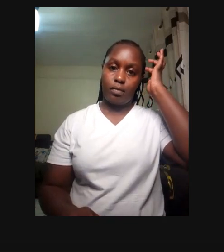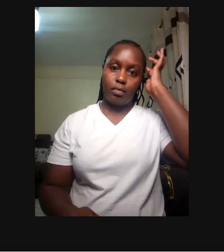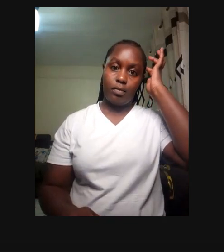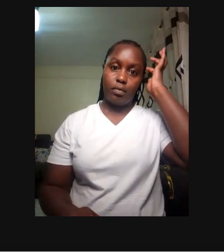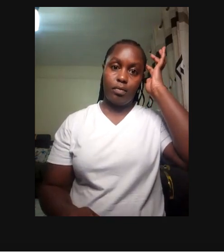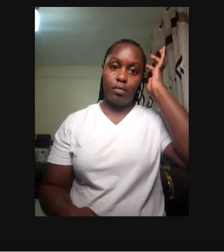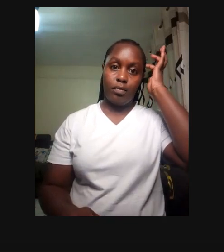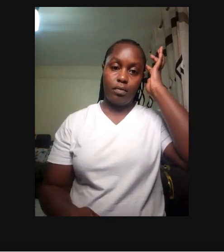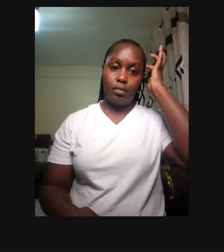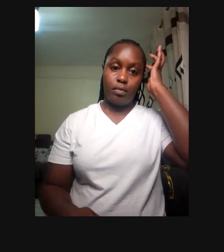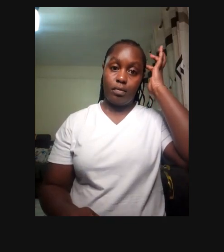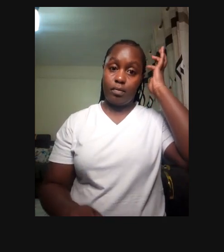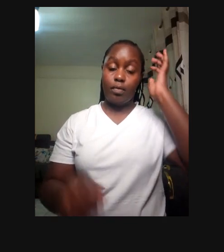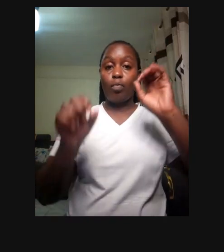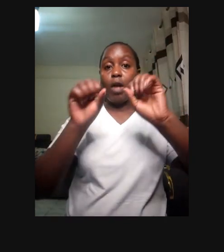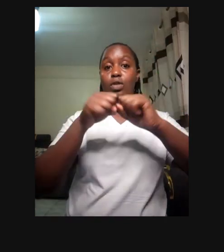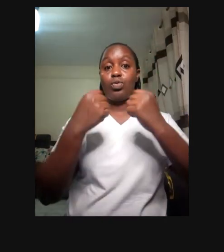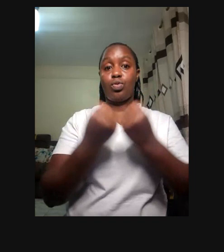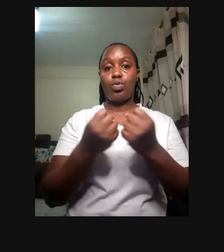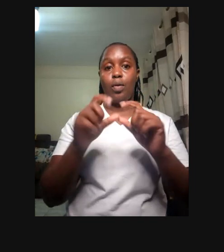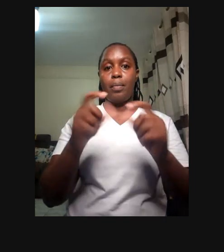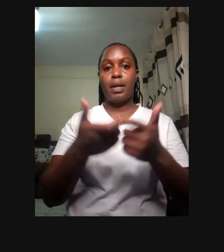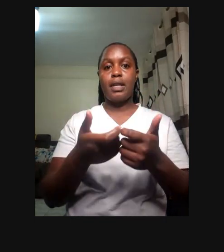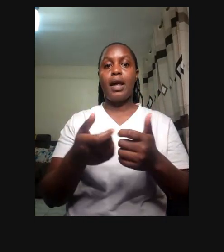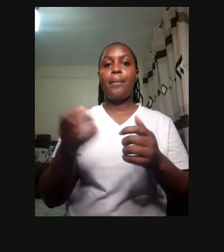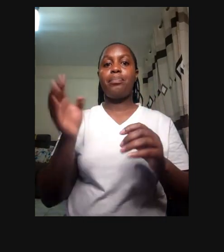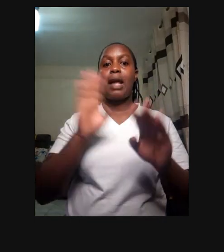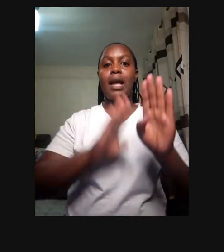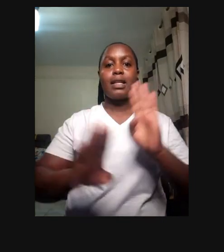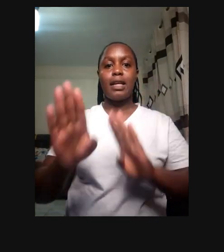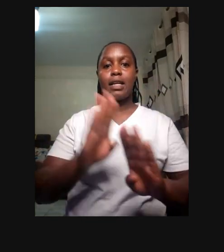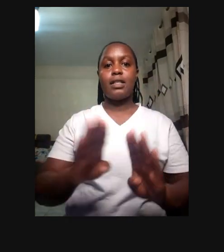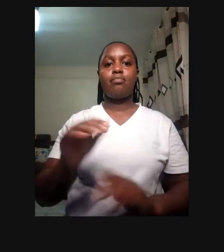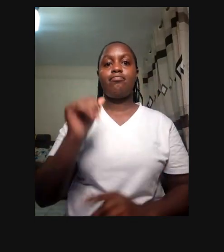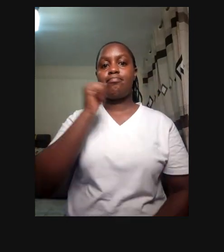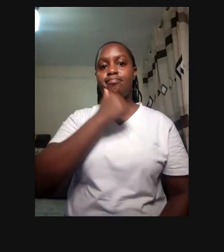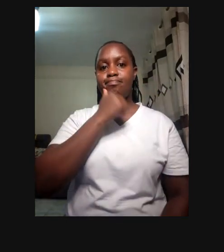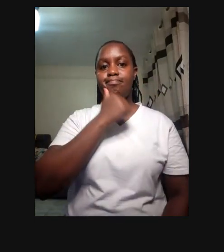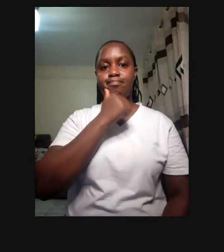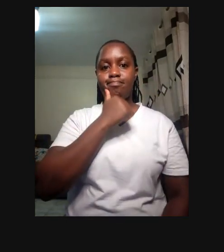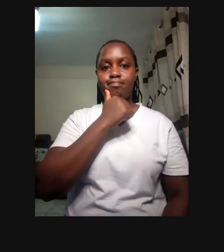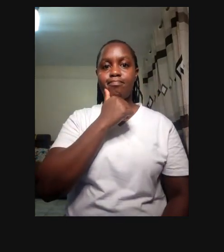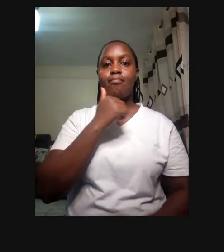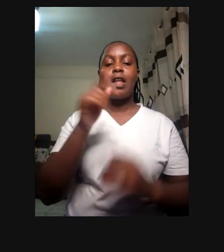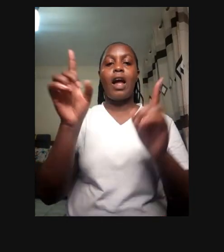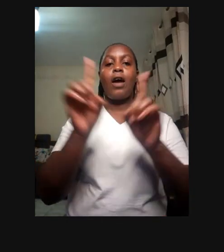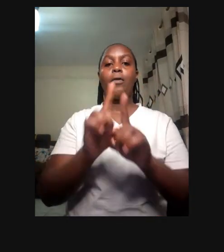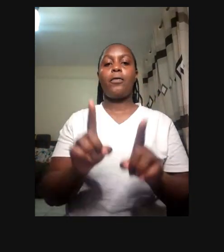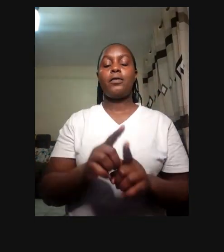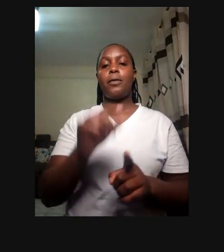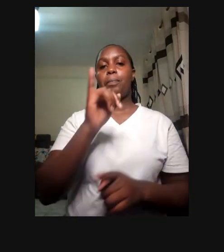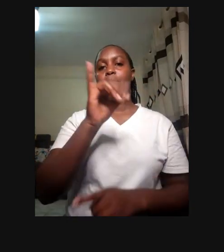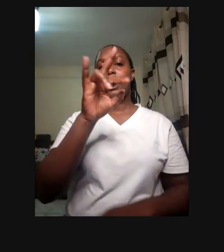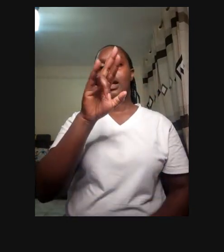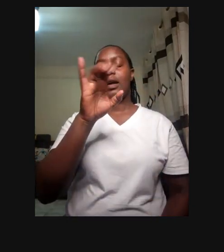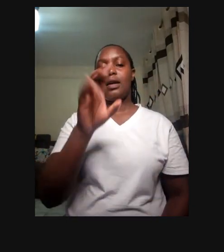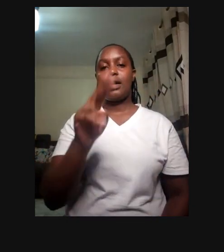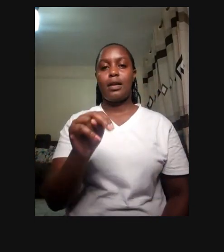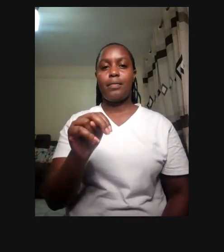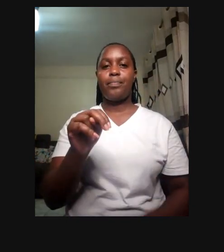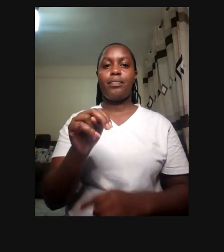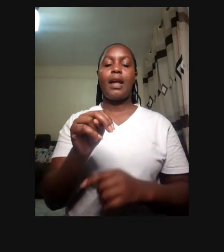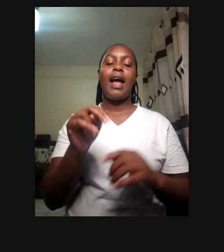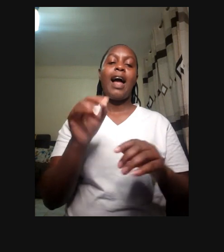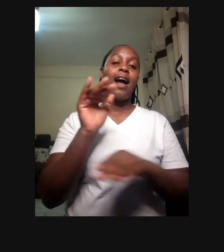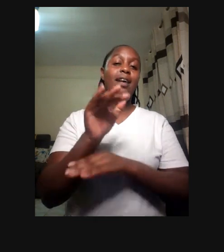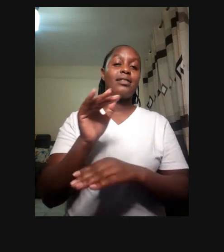is very important. Yes. And finally, Ivy Moredi is asking,